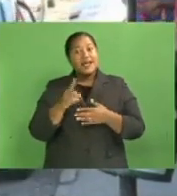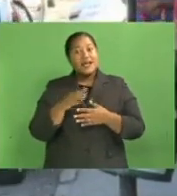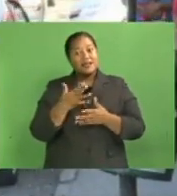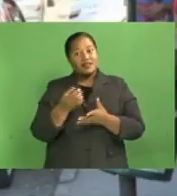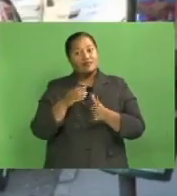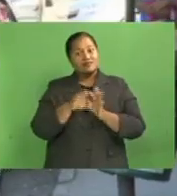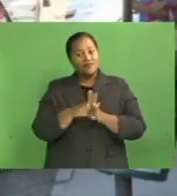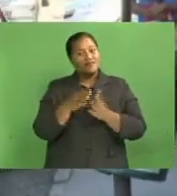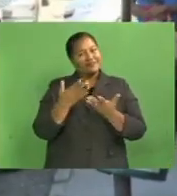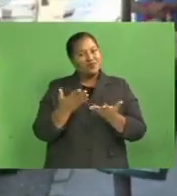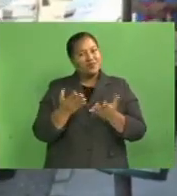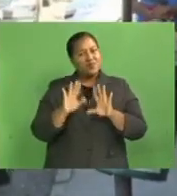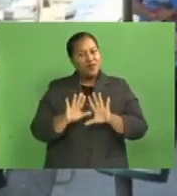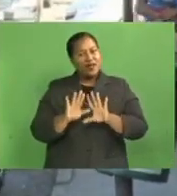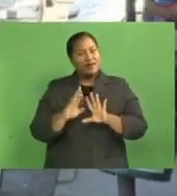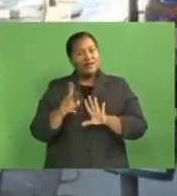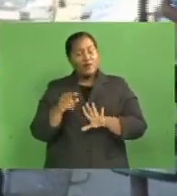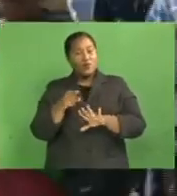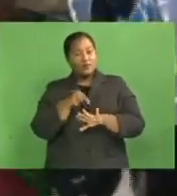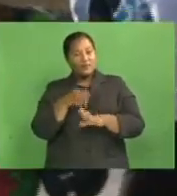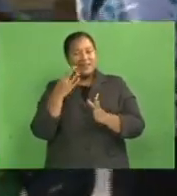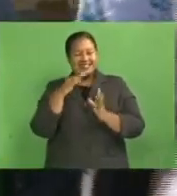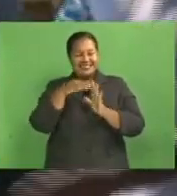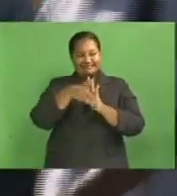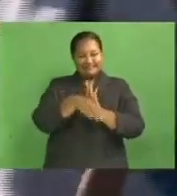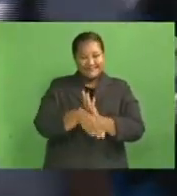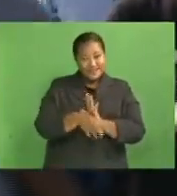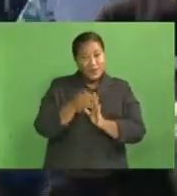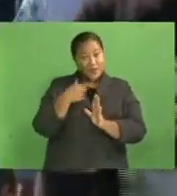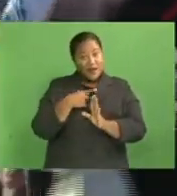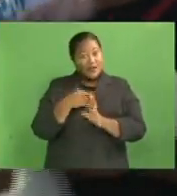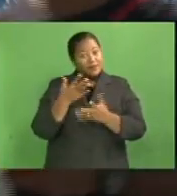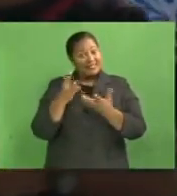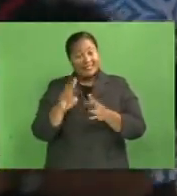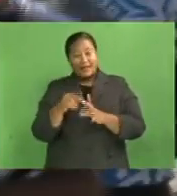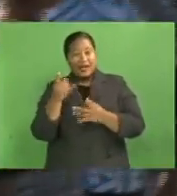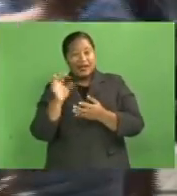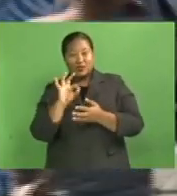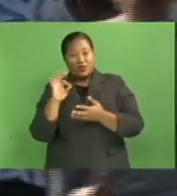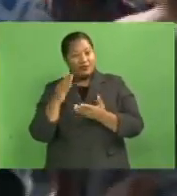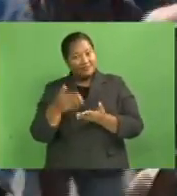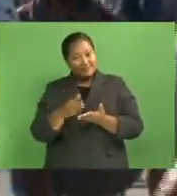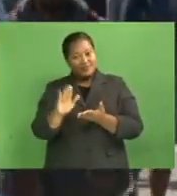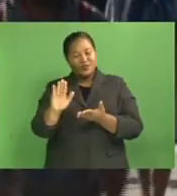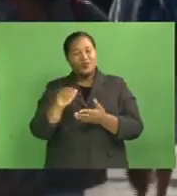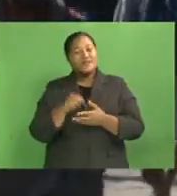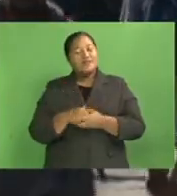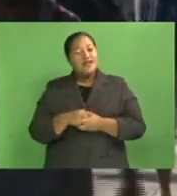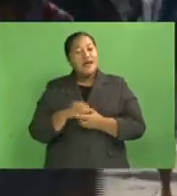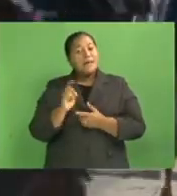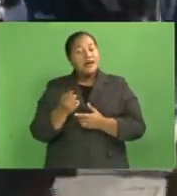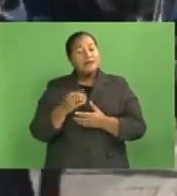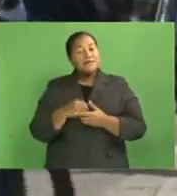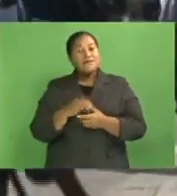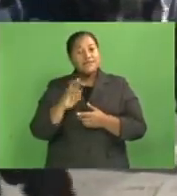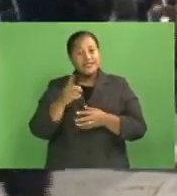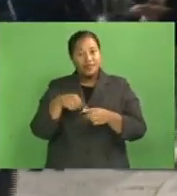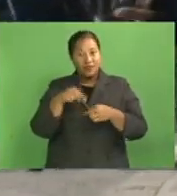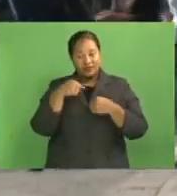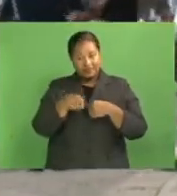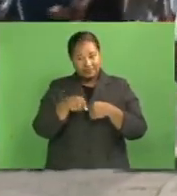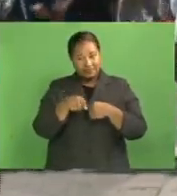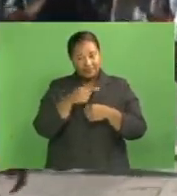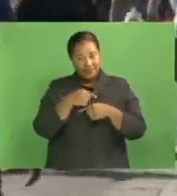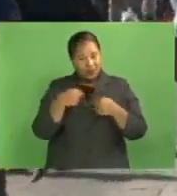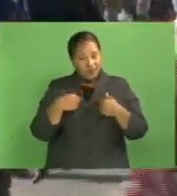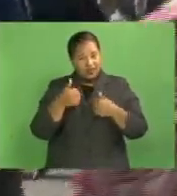30 applications were declined due to reasons that do not qualify. I think one of the criteria for the